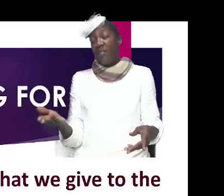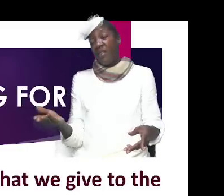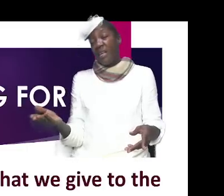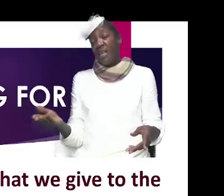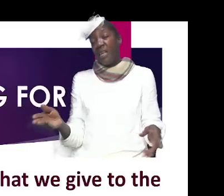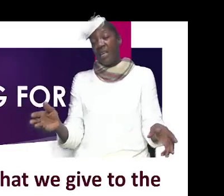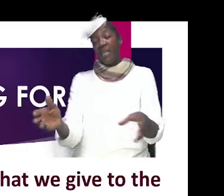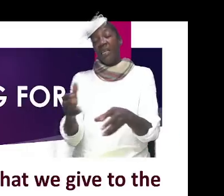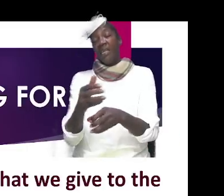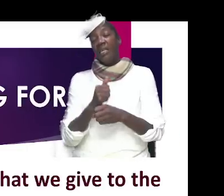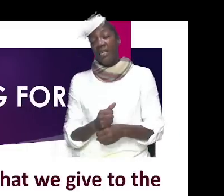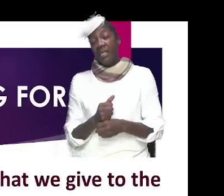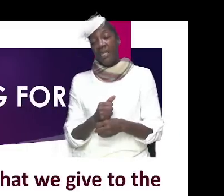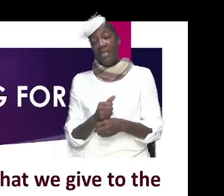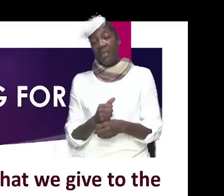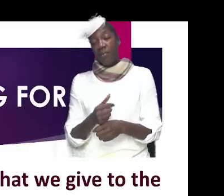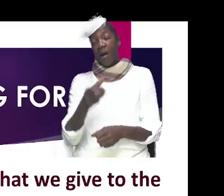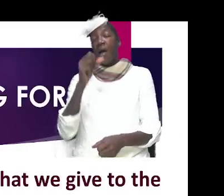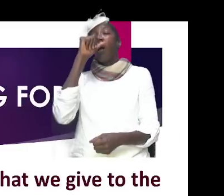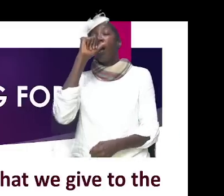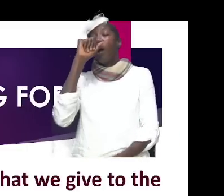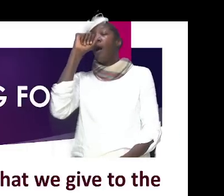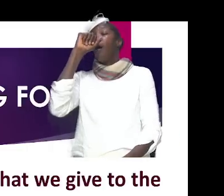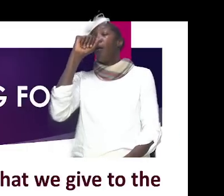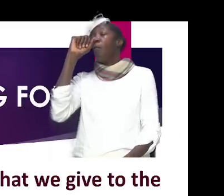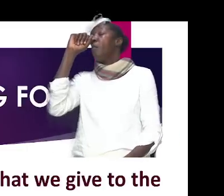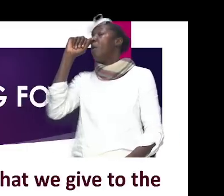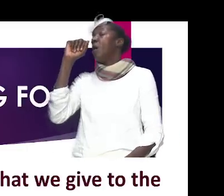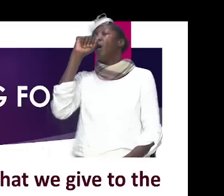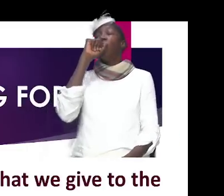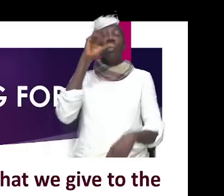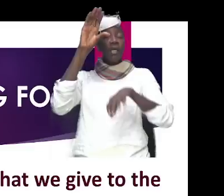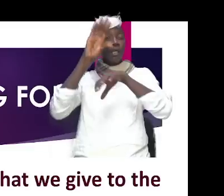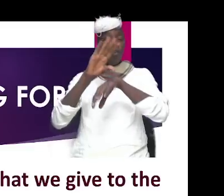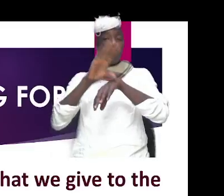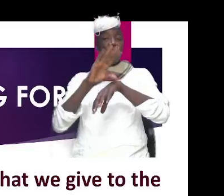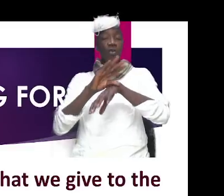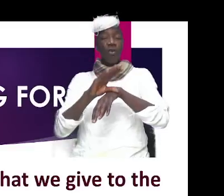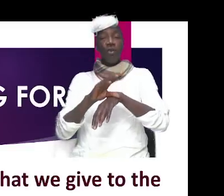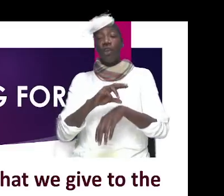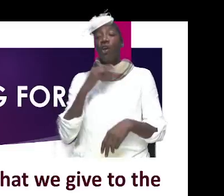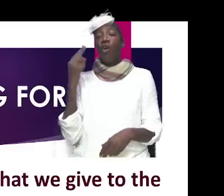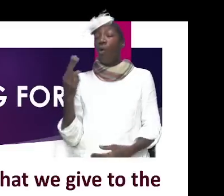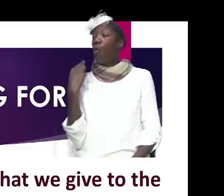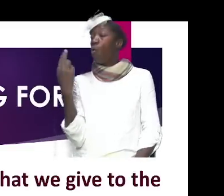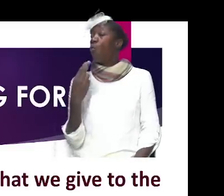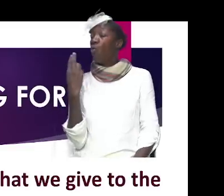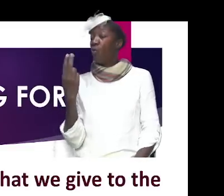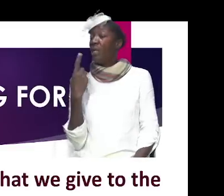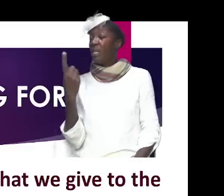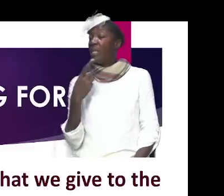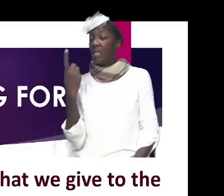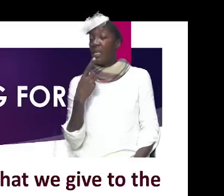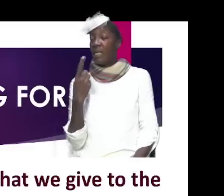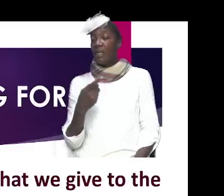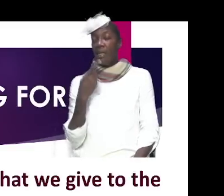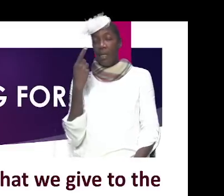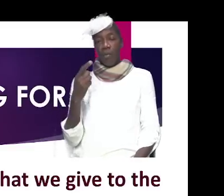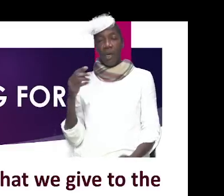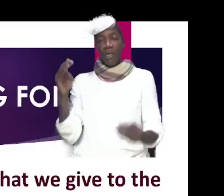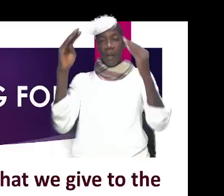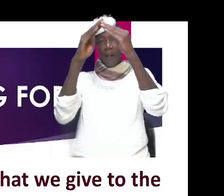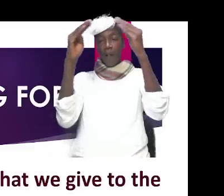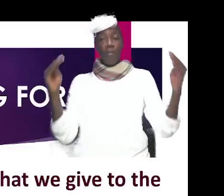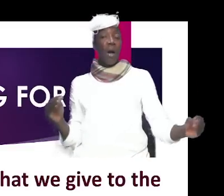buy a mic in church is money. The only kind of resource that can buy a box so that we